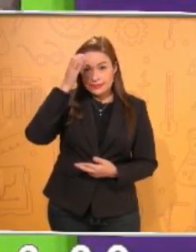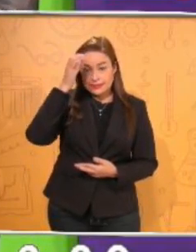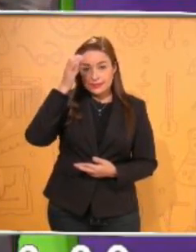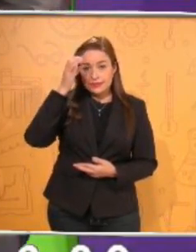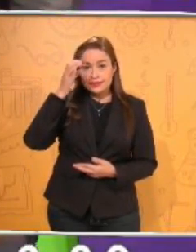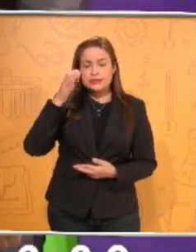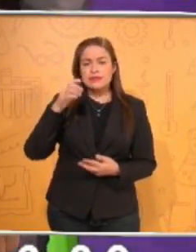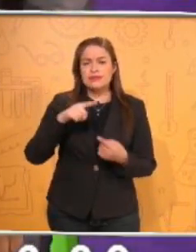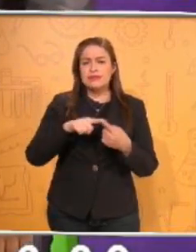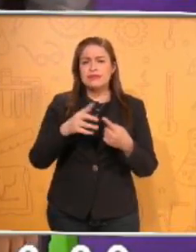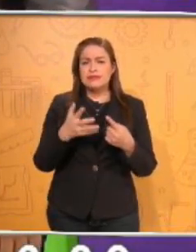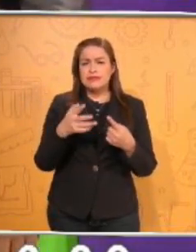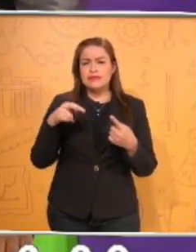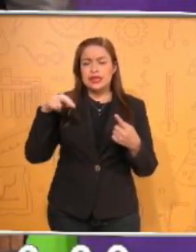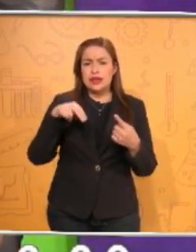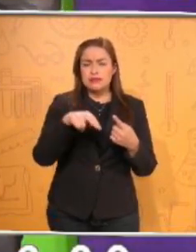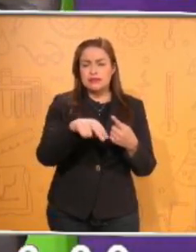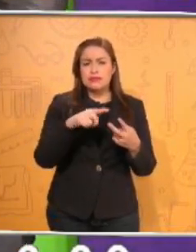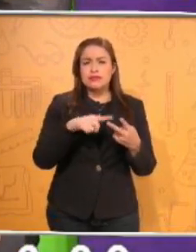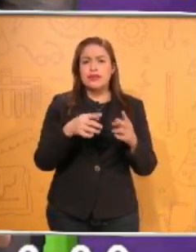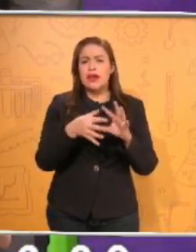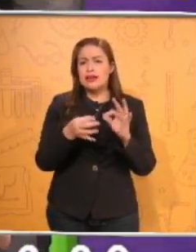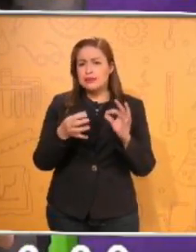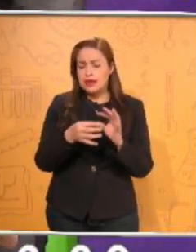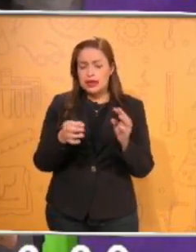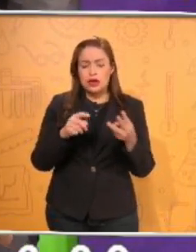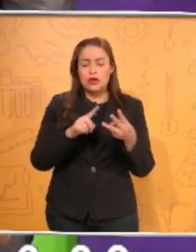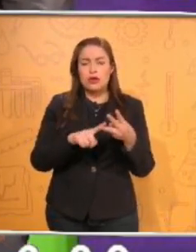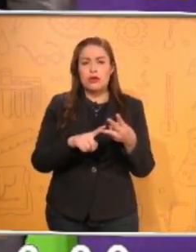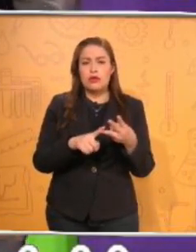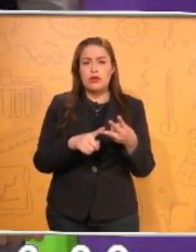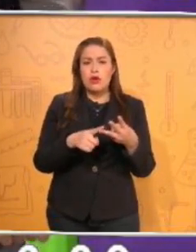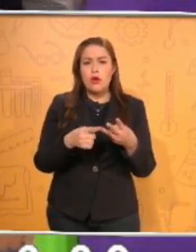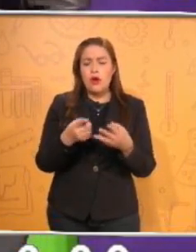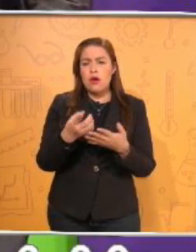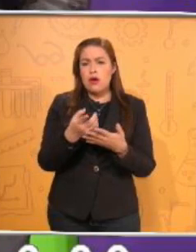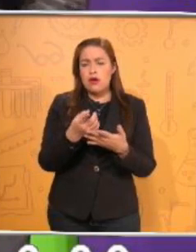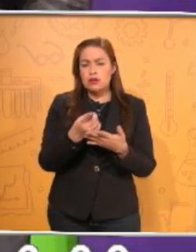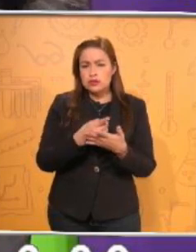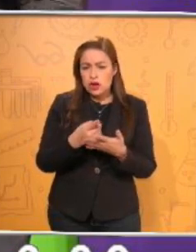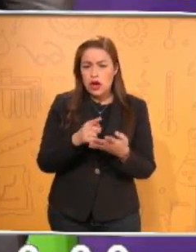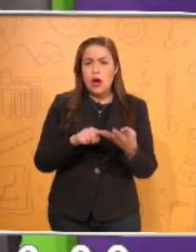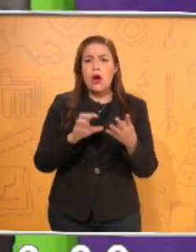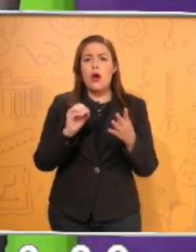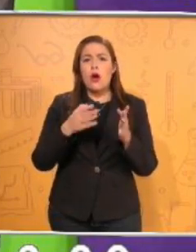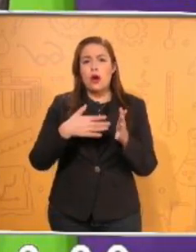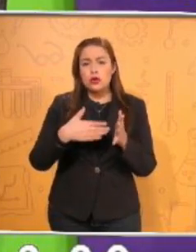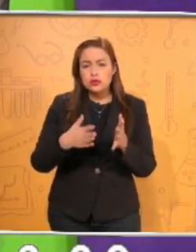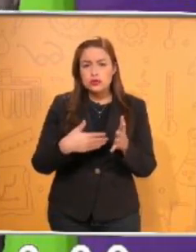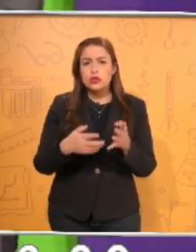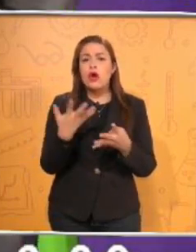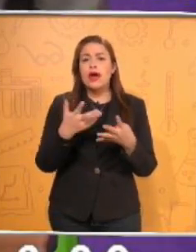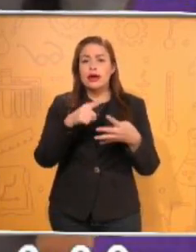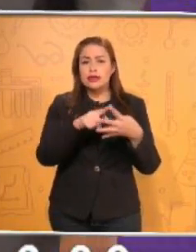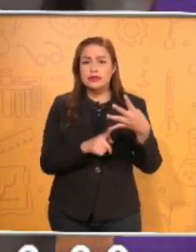walk, describe, drove, or cook.